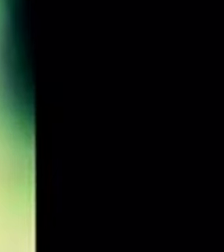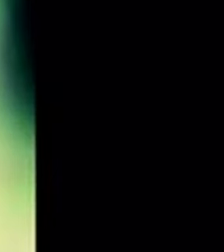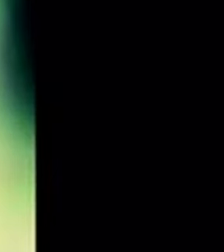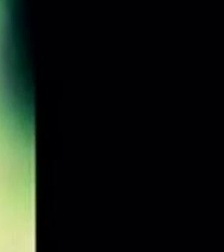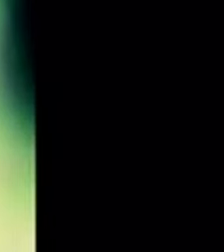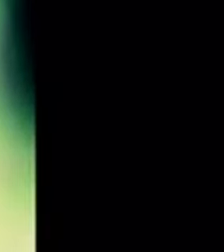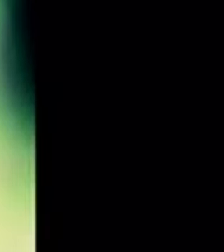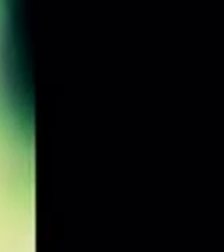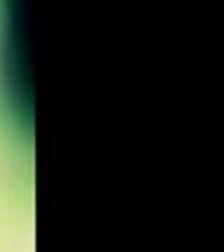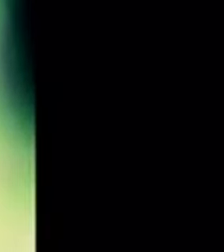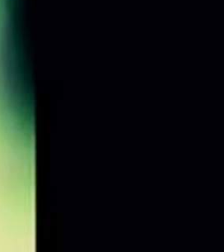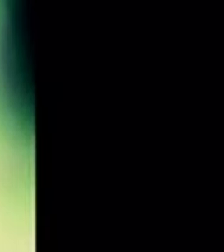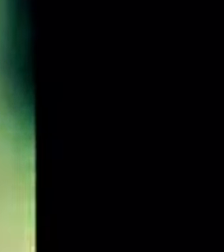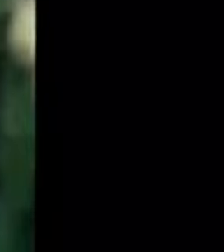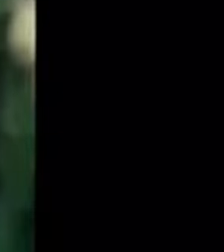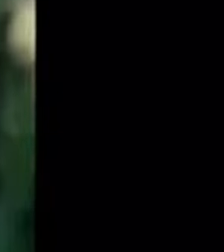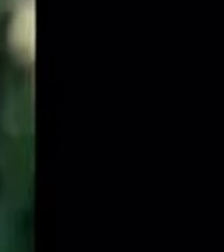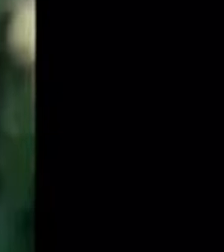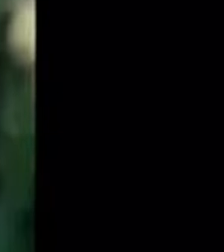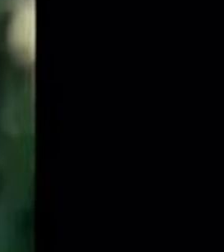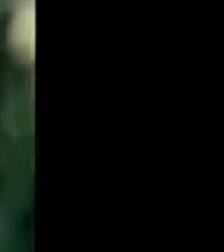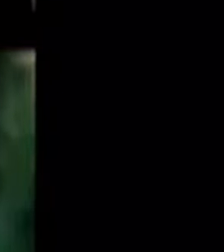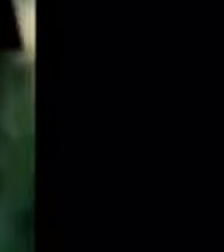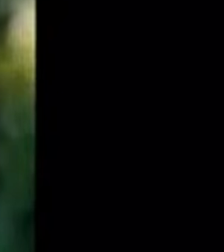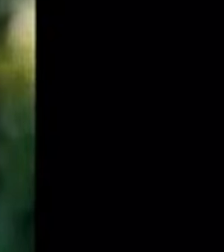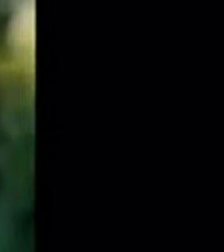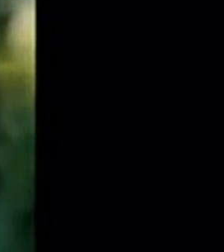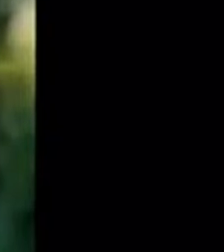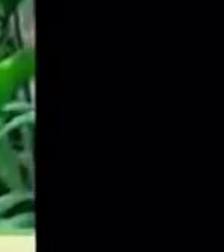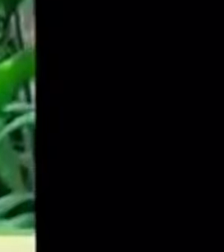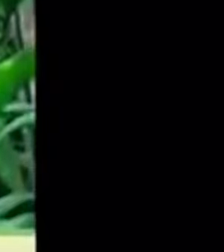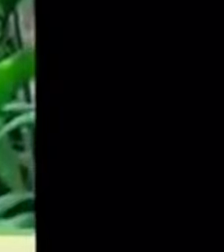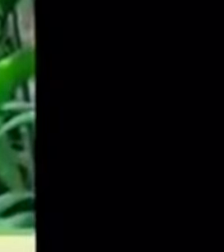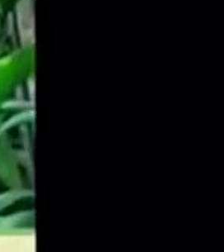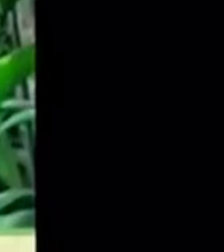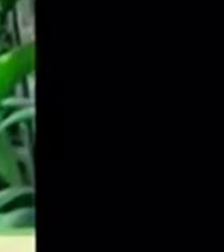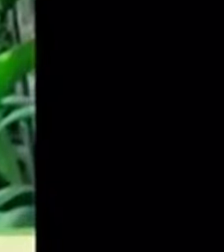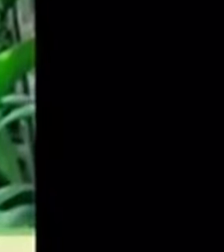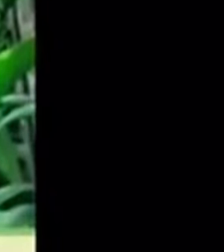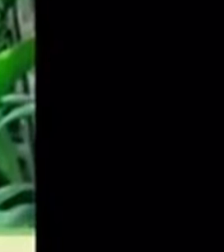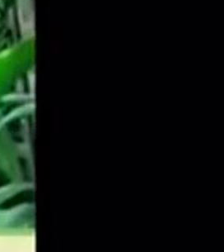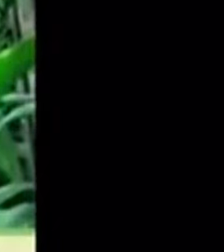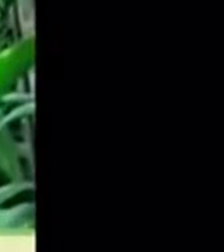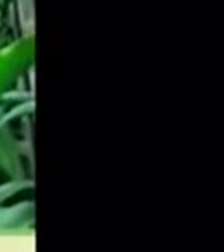not get proper medical treatment. How can one get cholera? Drinking untreated